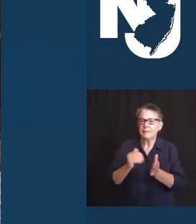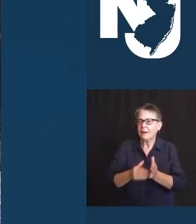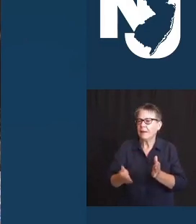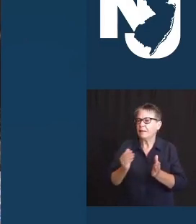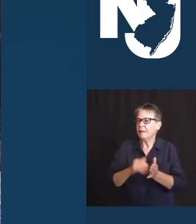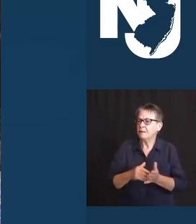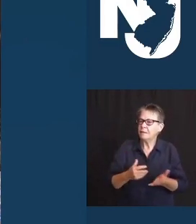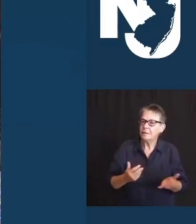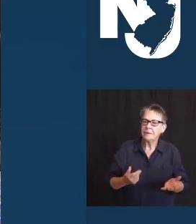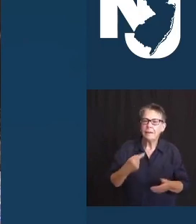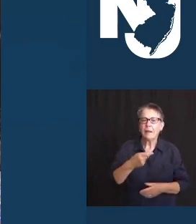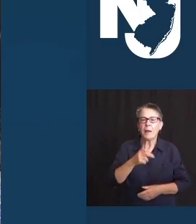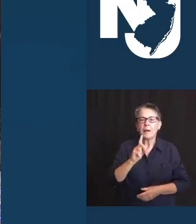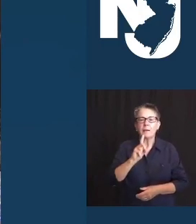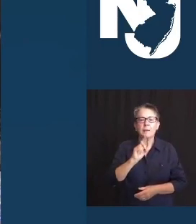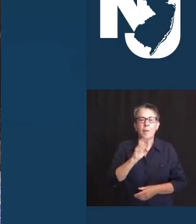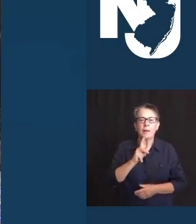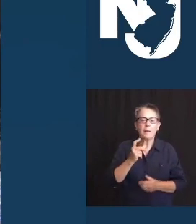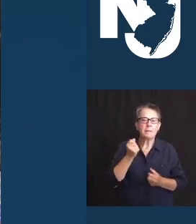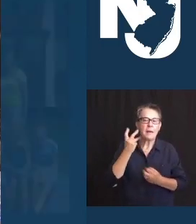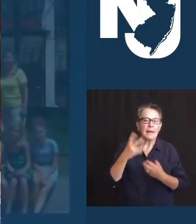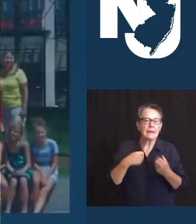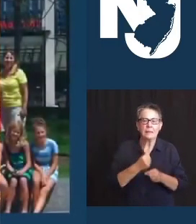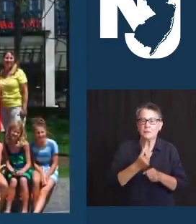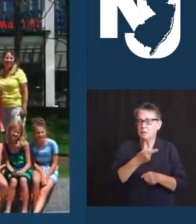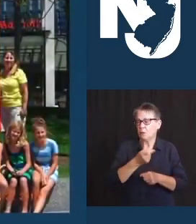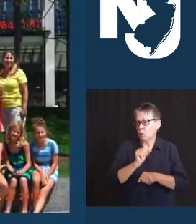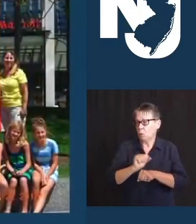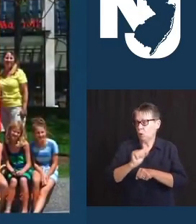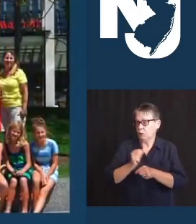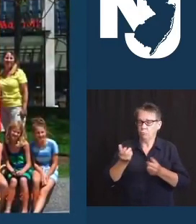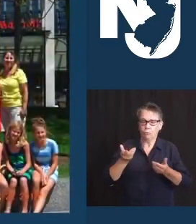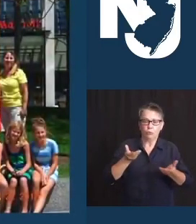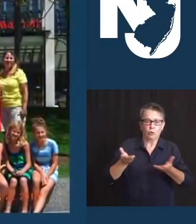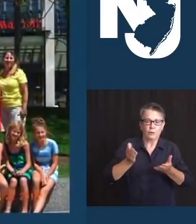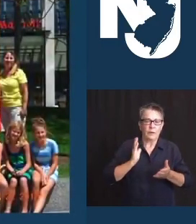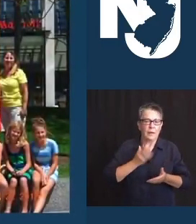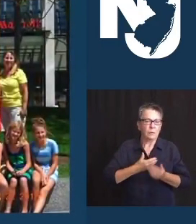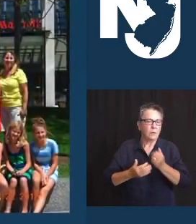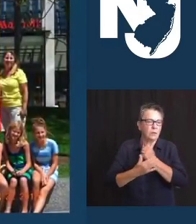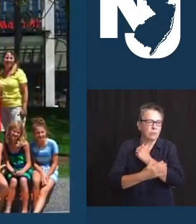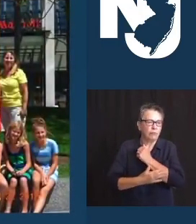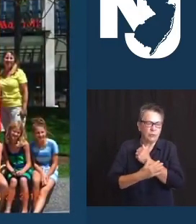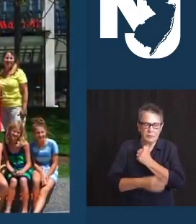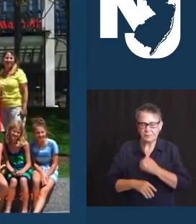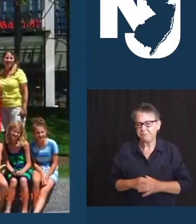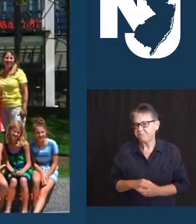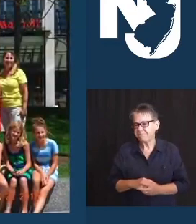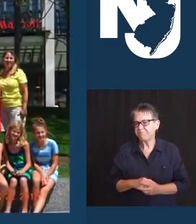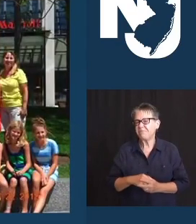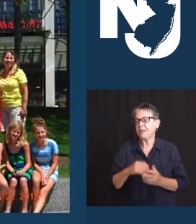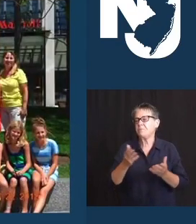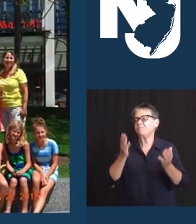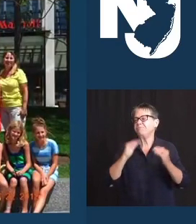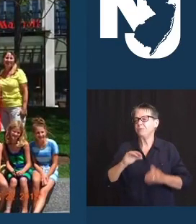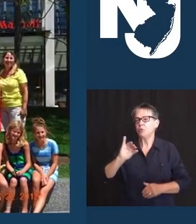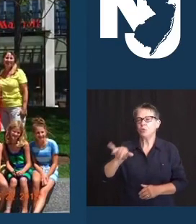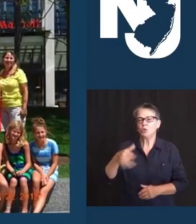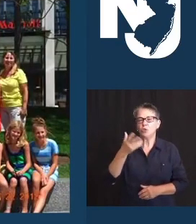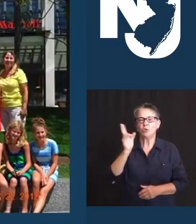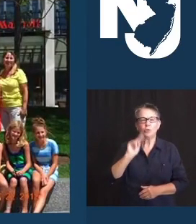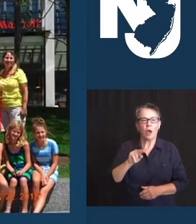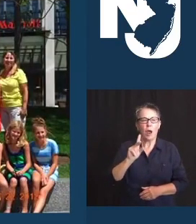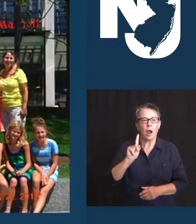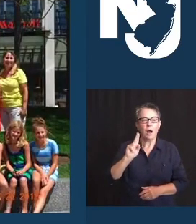to our nation. Next, we remember John Cupcho on the left, and look at his family on the right, my Lord, of West